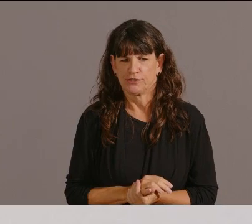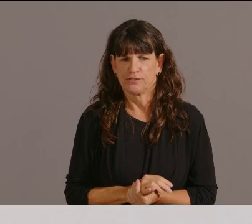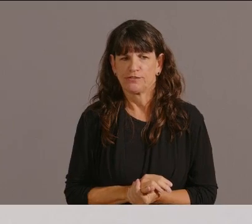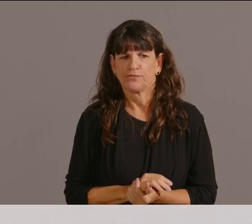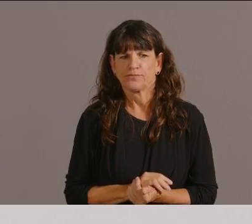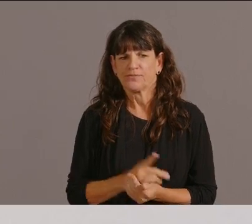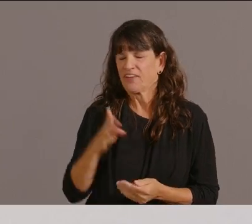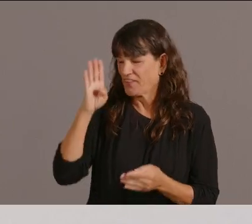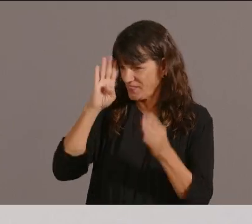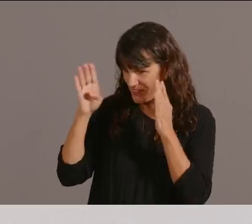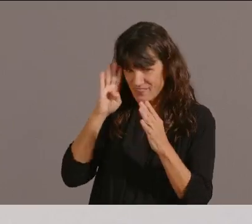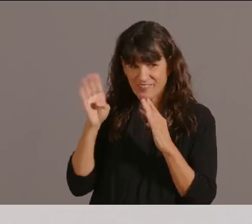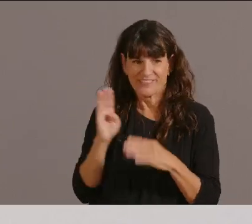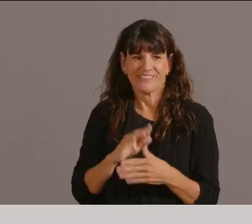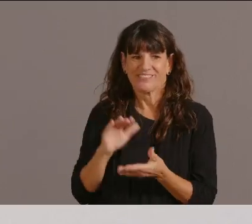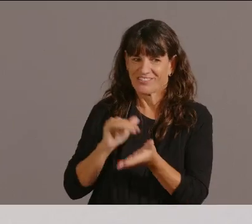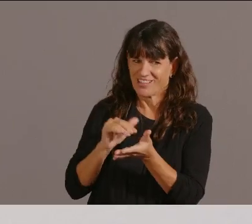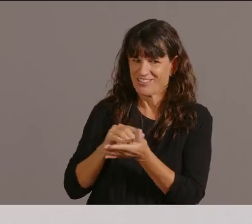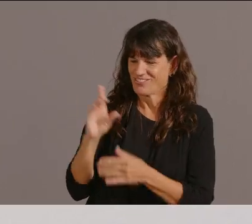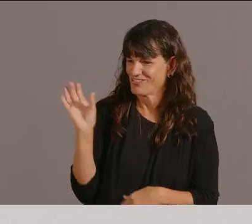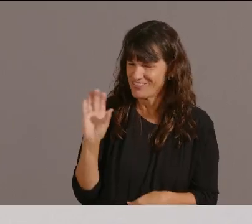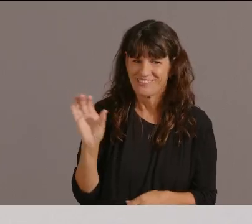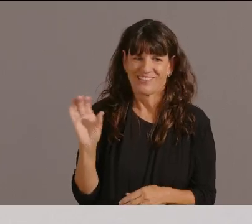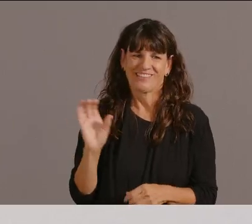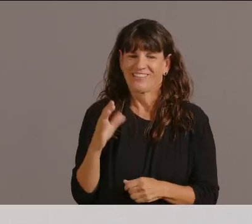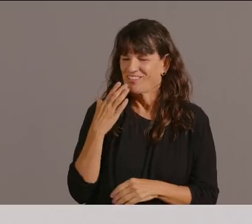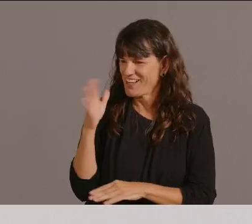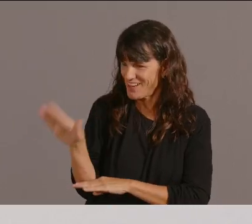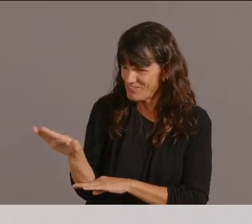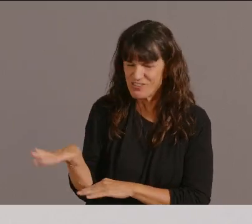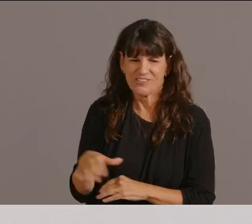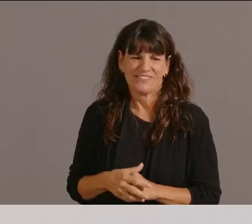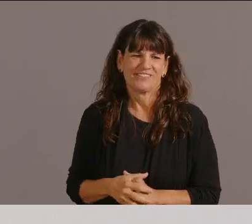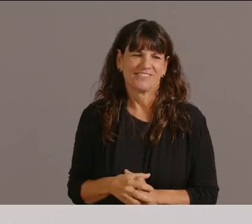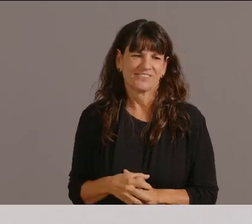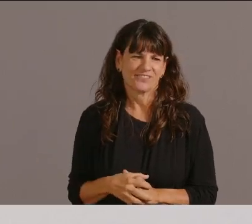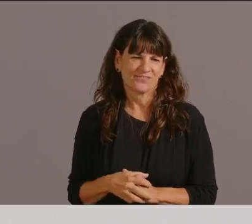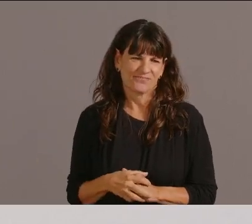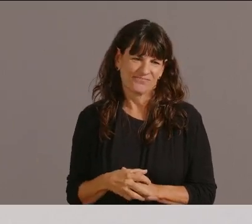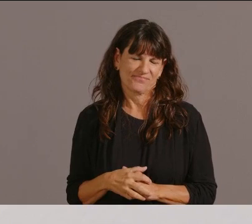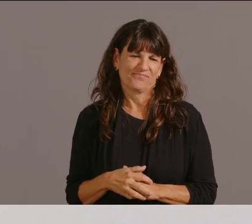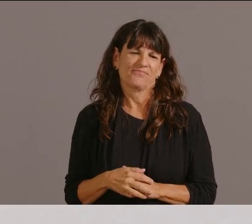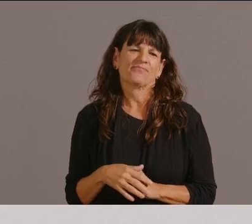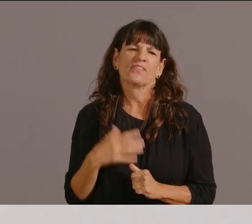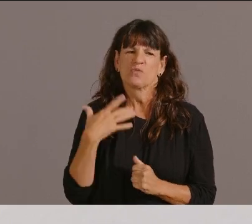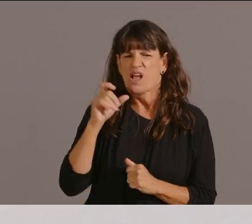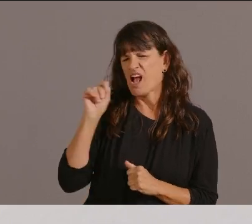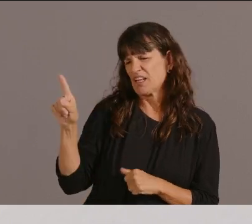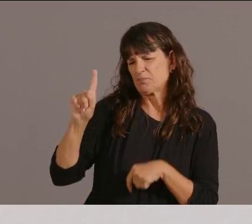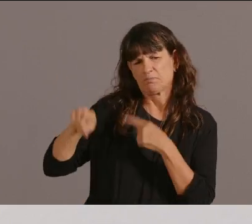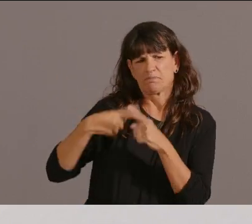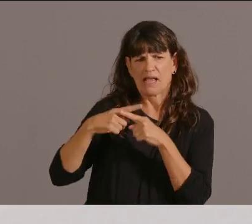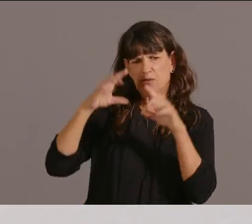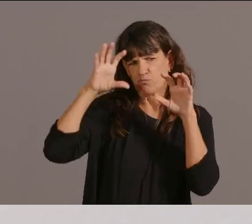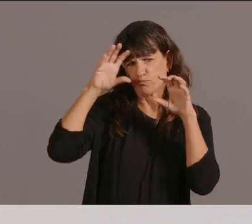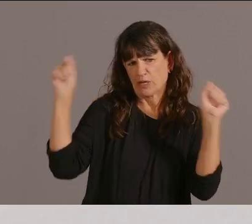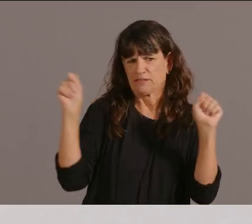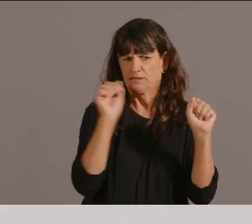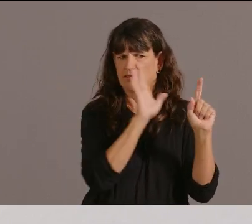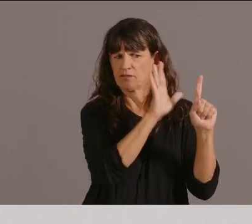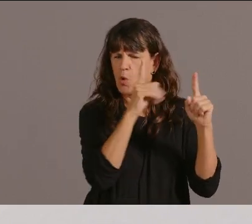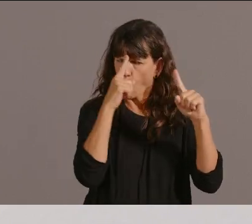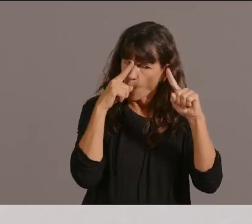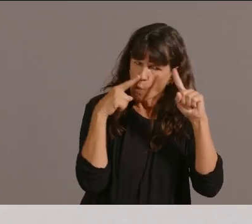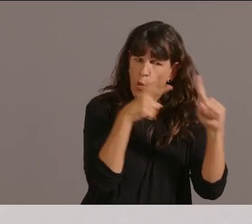Hello, Dr. Chris. Good afternoon. I wanted to ask you about the president's May 1st goal. Did he